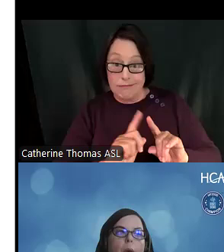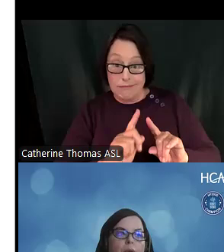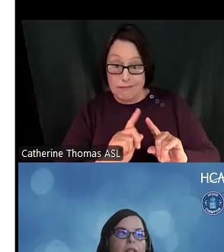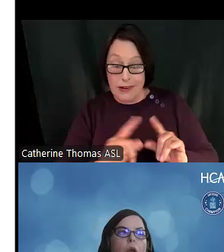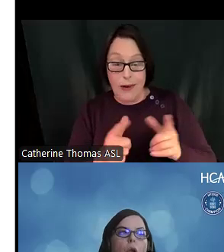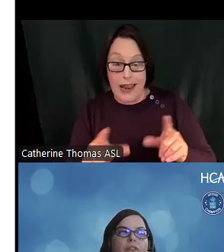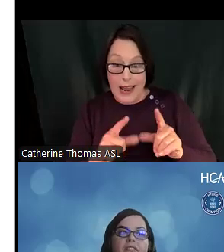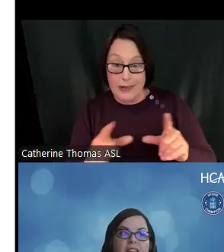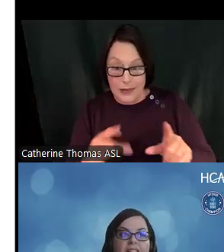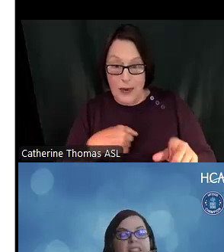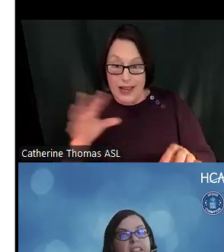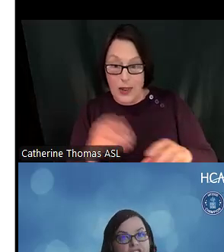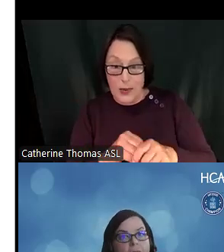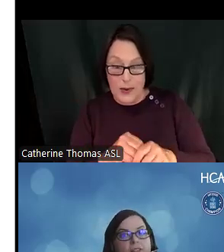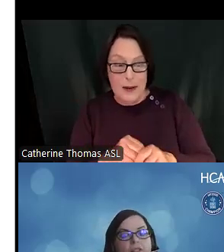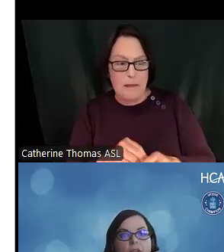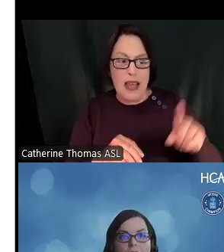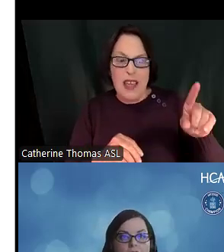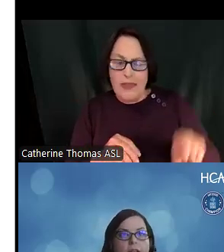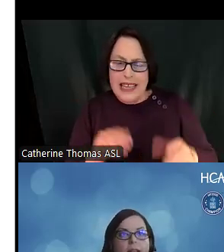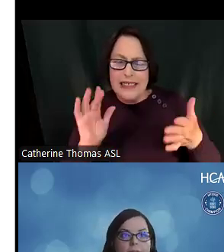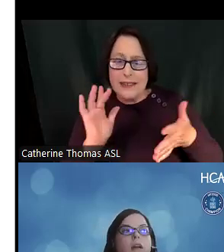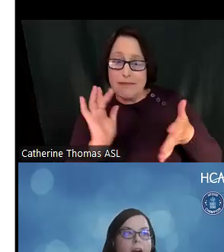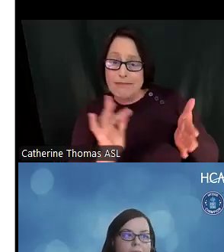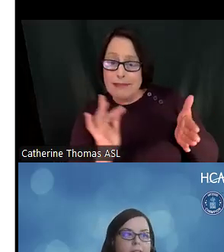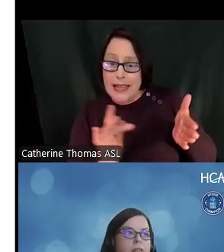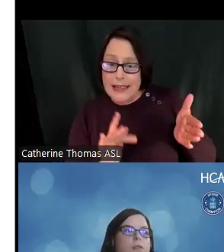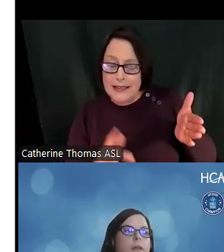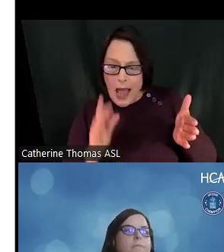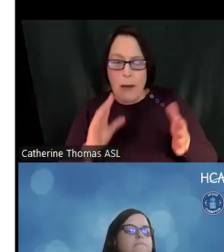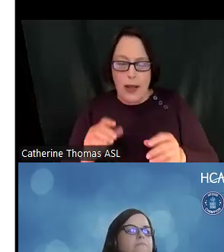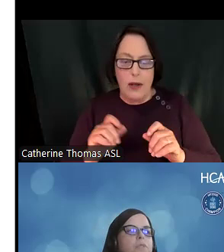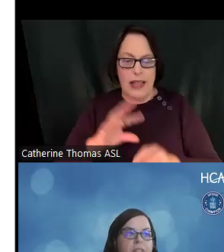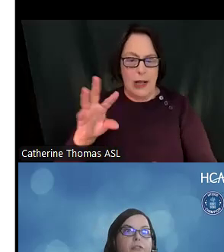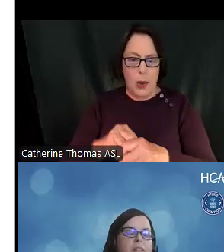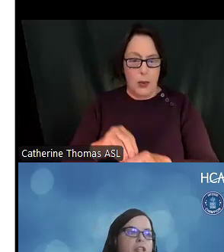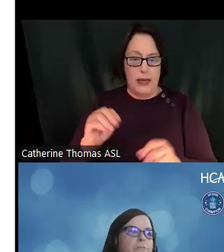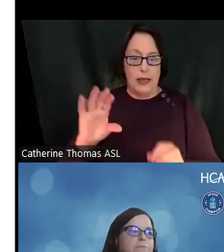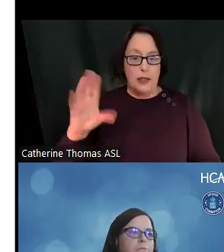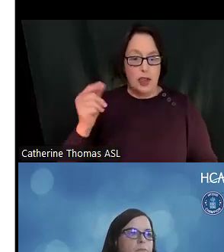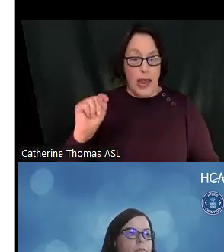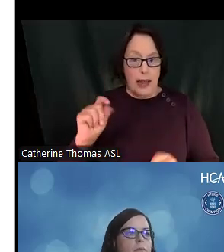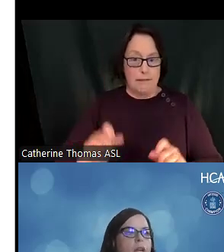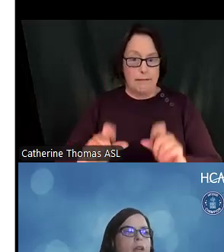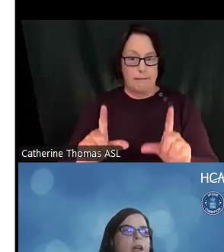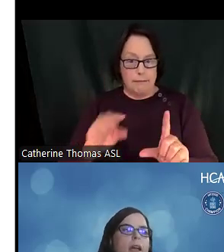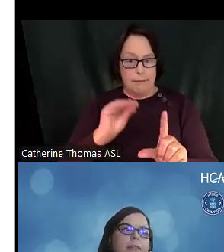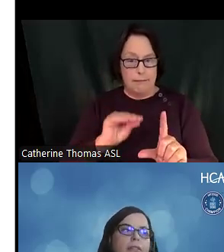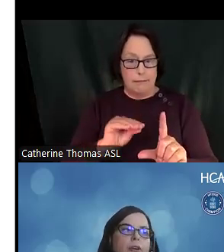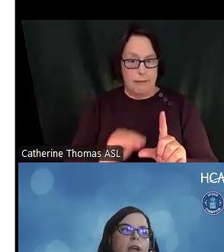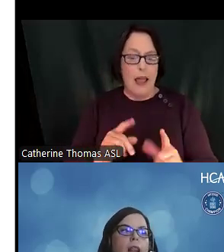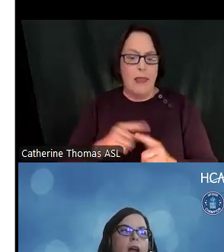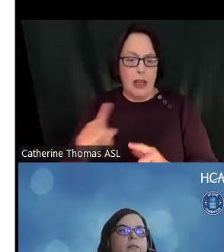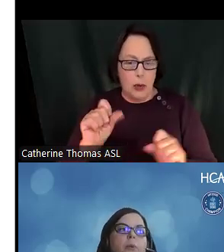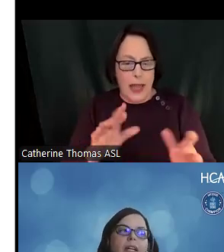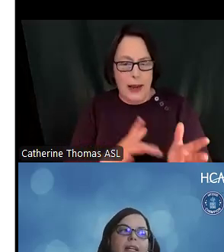will be posting all of these links in the chat so you can actually access to them, to this information. And the